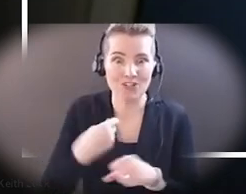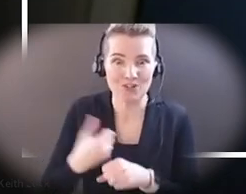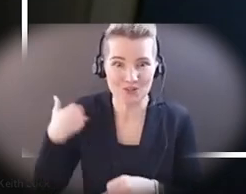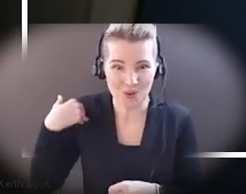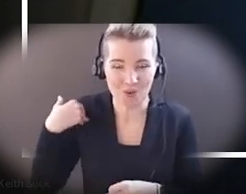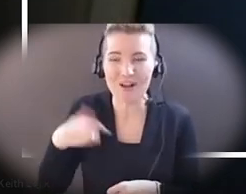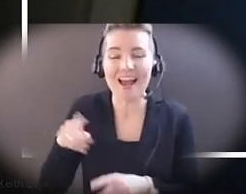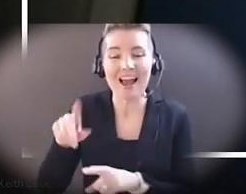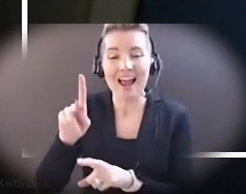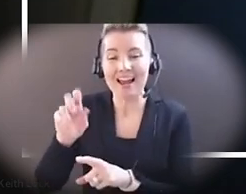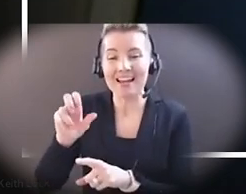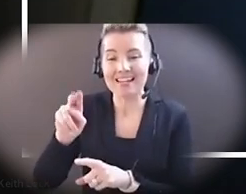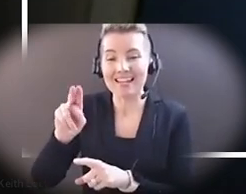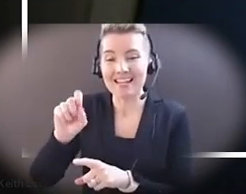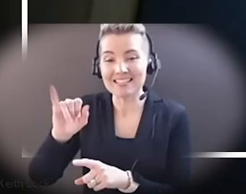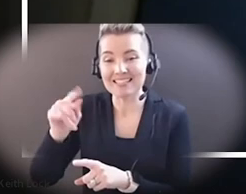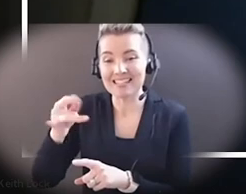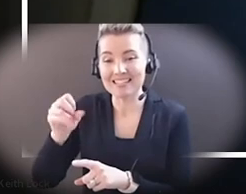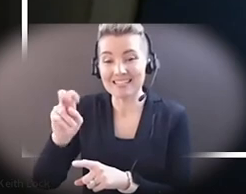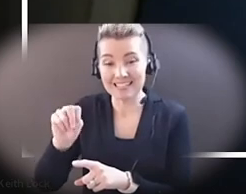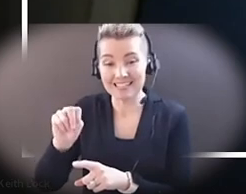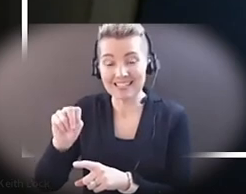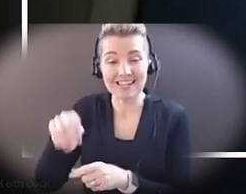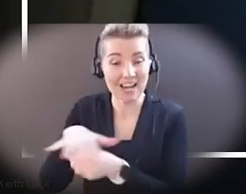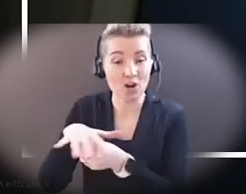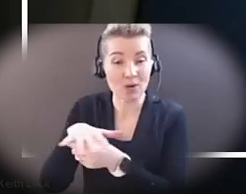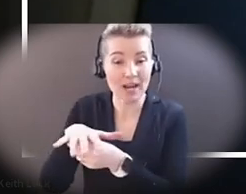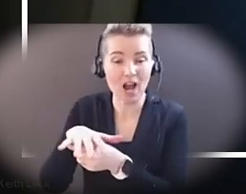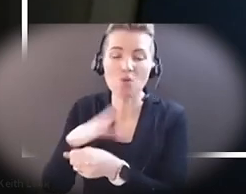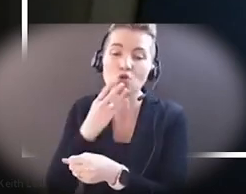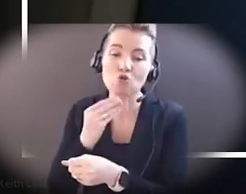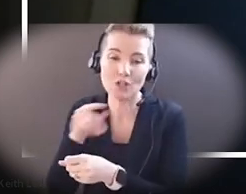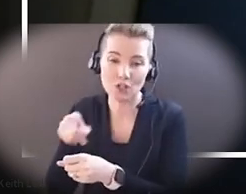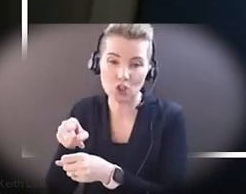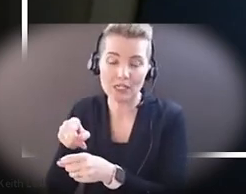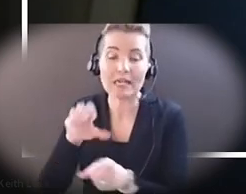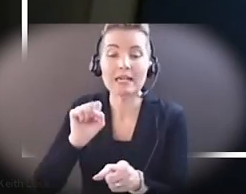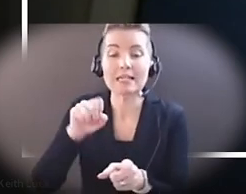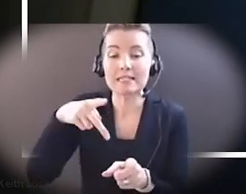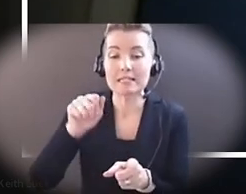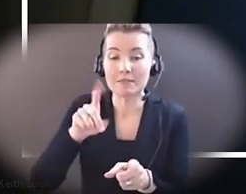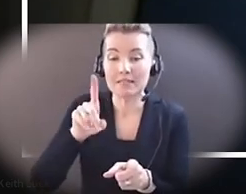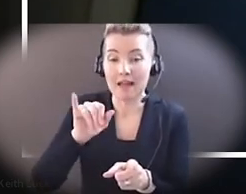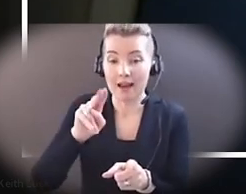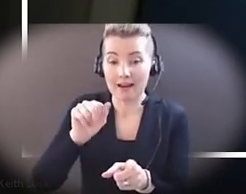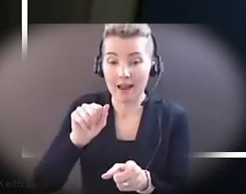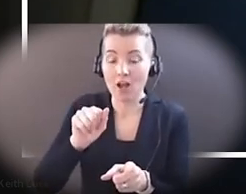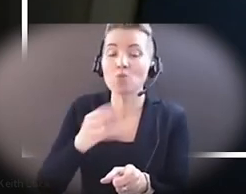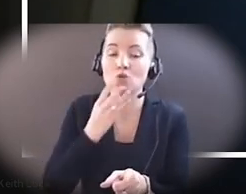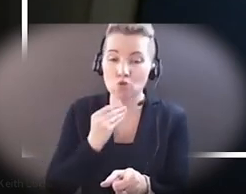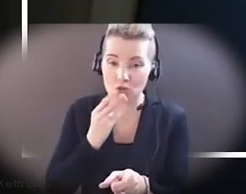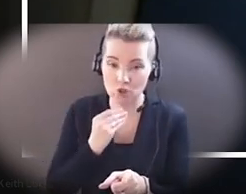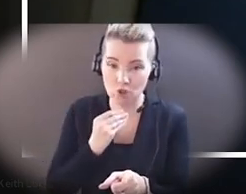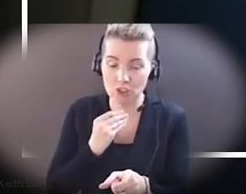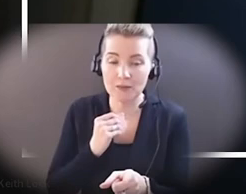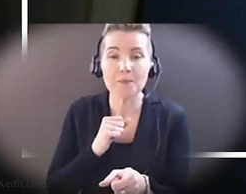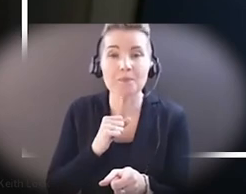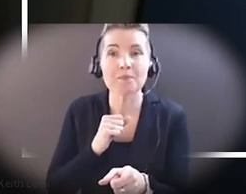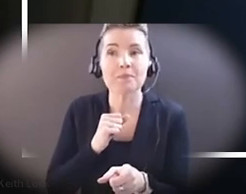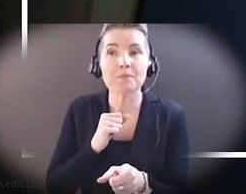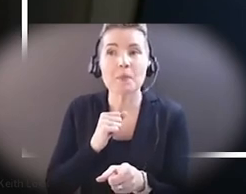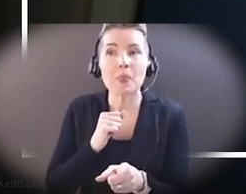Kensington was a Jewish area. Spadina was Jewish. And so there was this kind